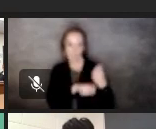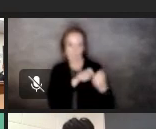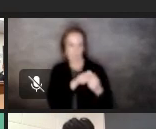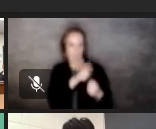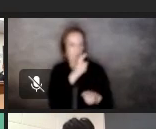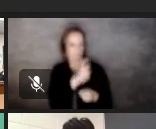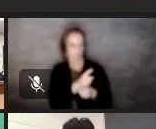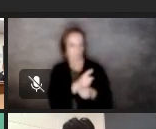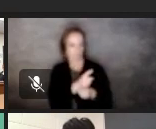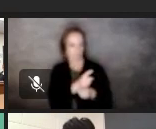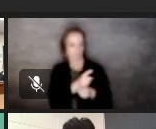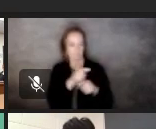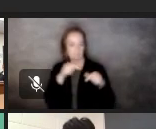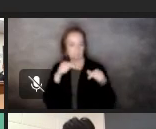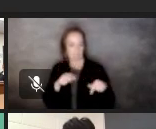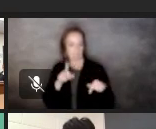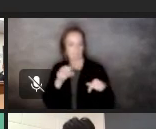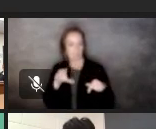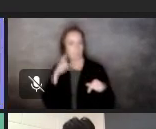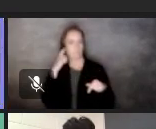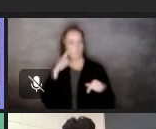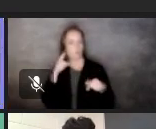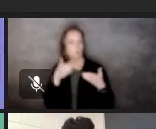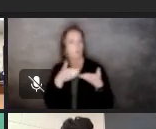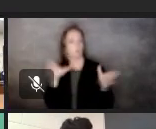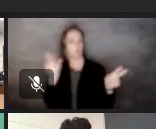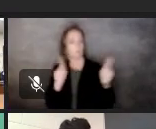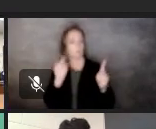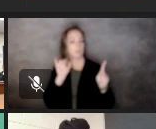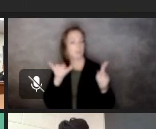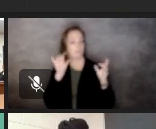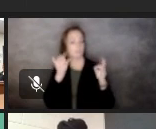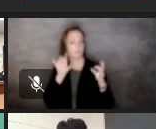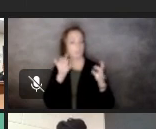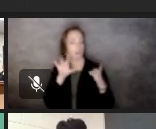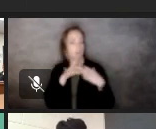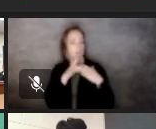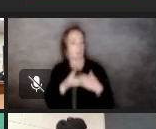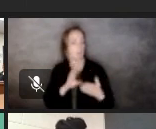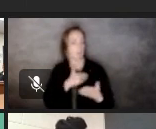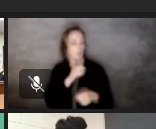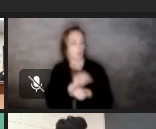a document that is for the public, so that feedback is guiding the work. So important.